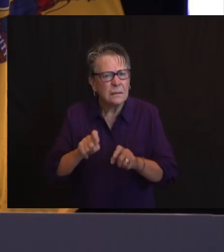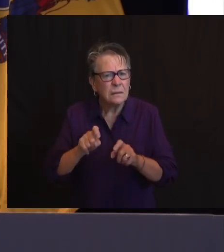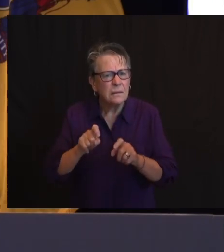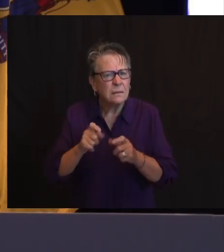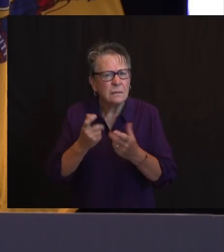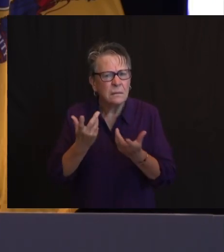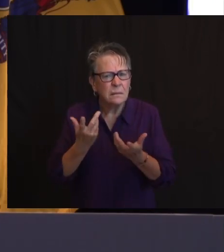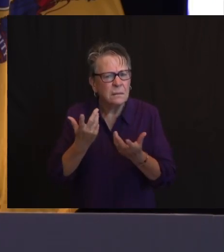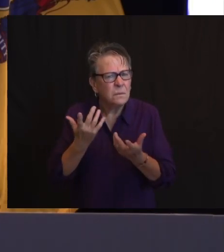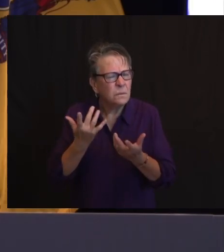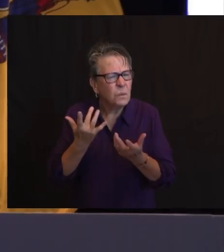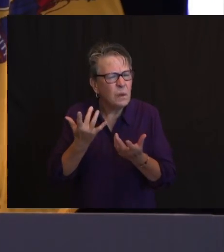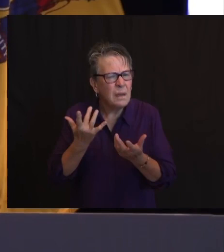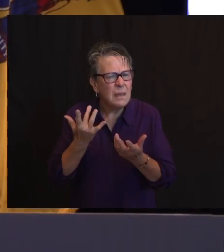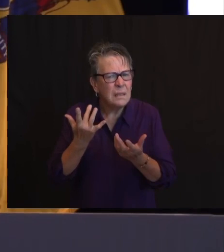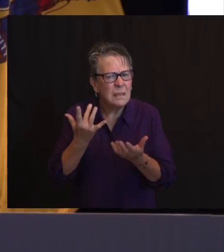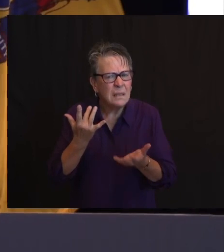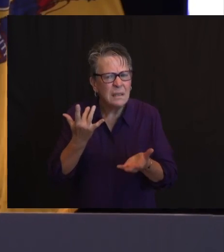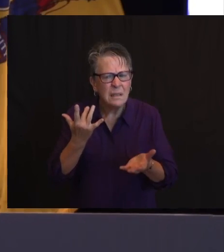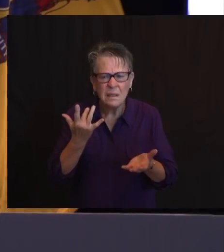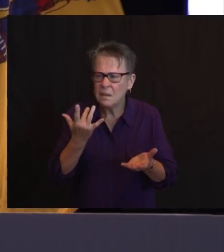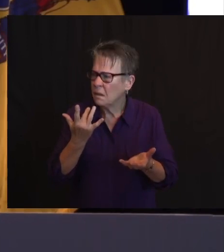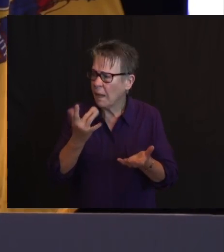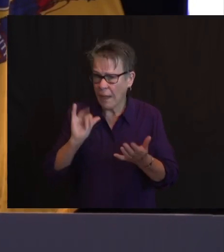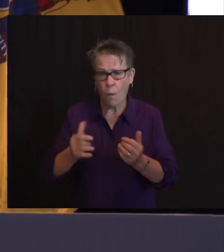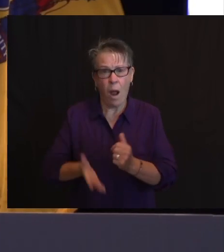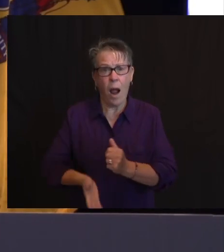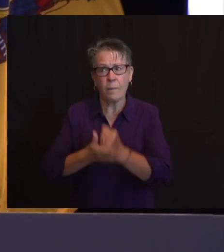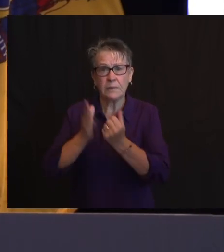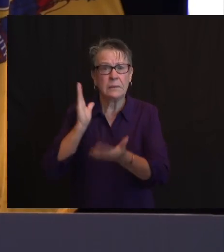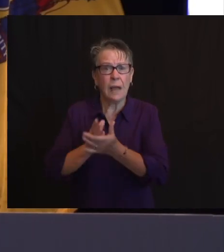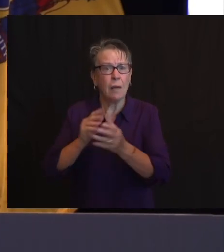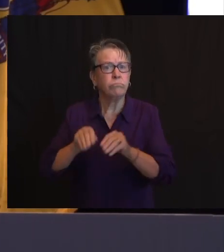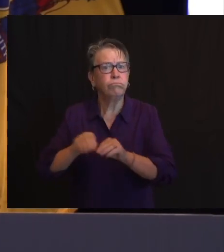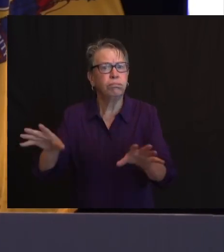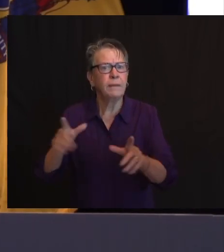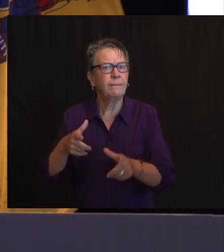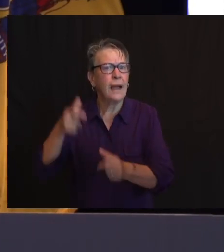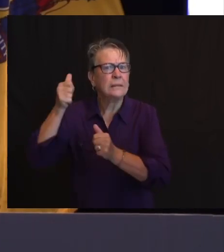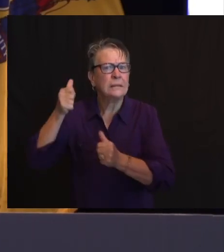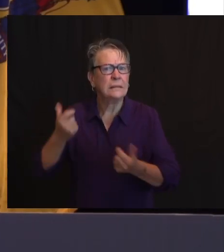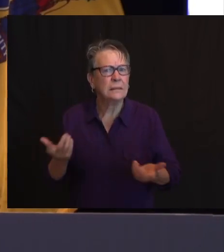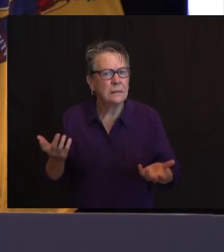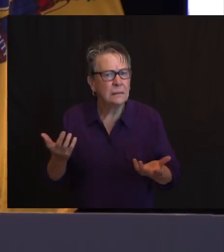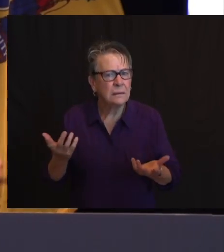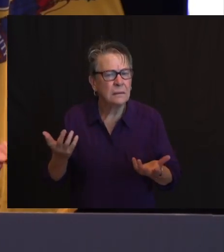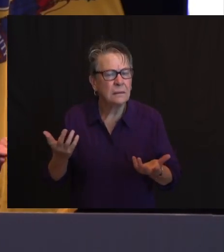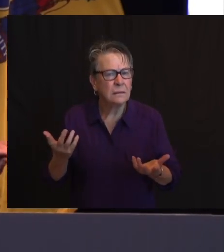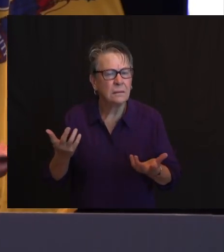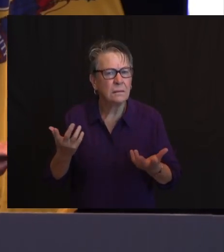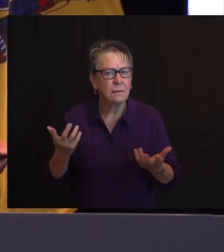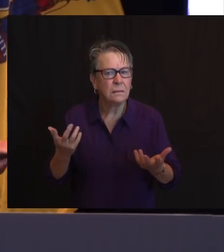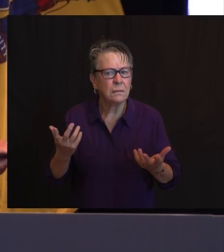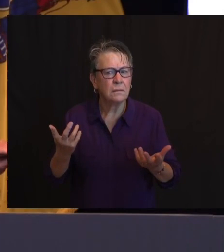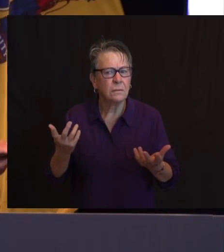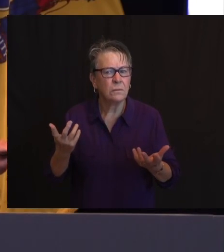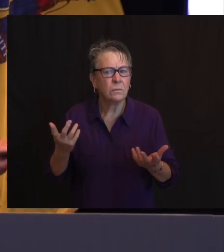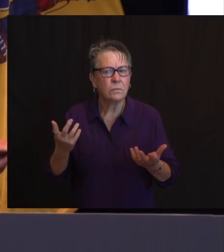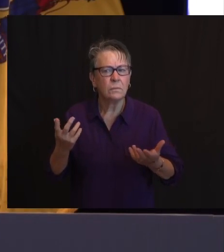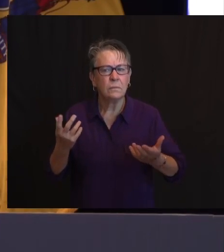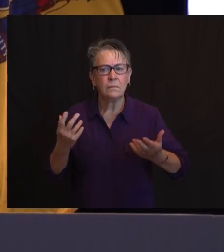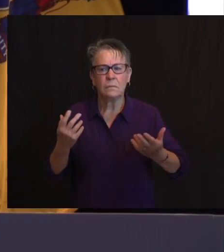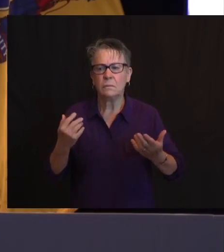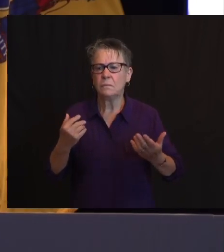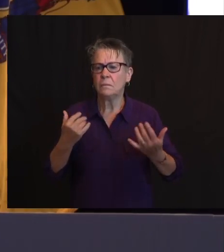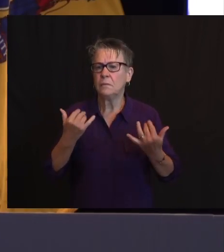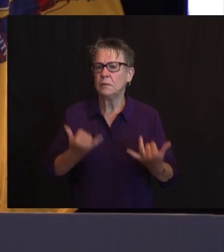you. Dave, a point of personal privilege. Before I begin the answers, I want Pat to add a little bit